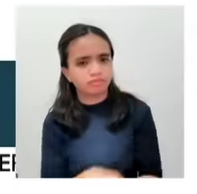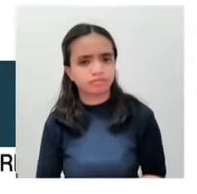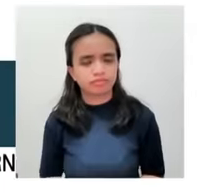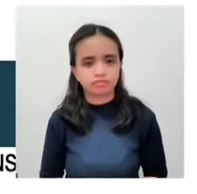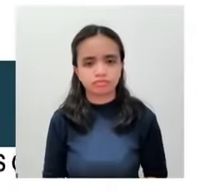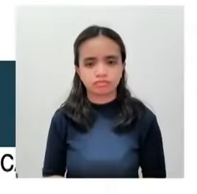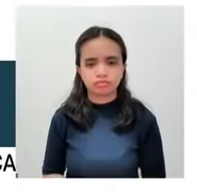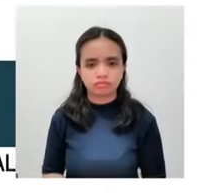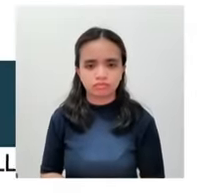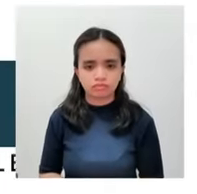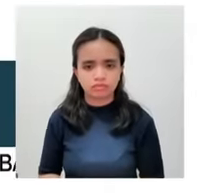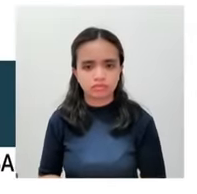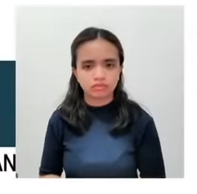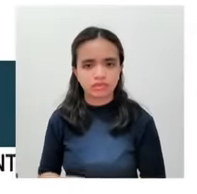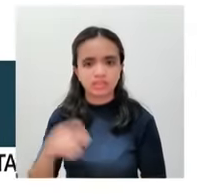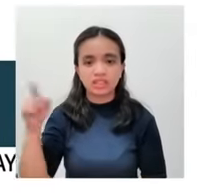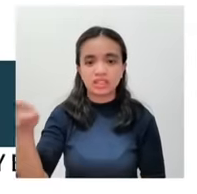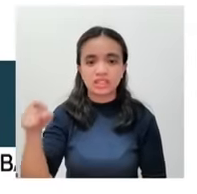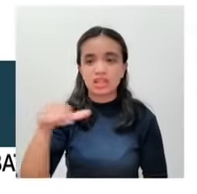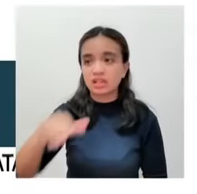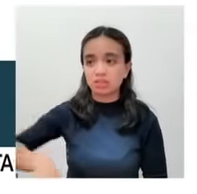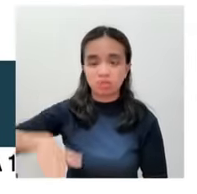Di siya lumaking mayaman.